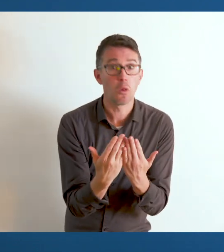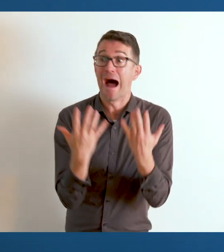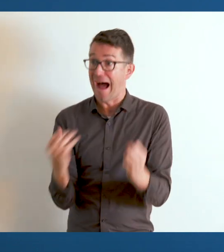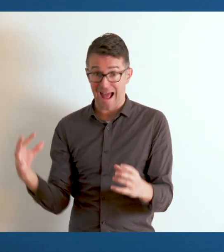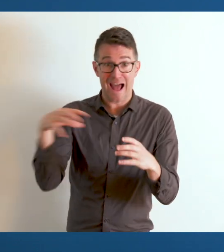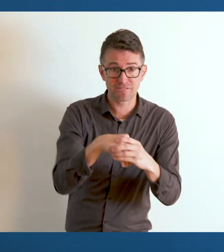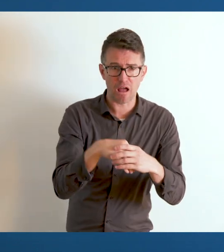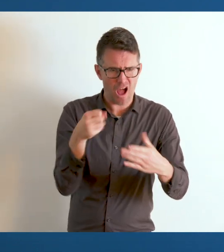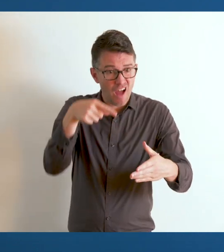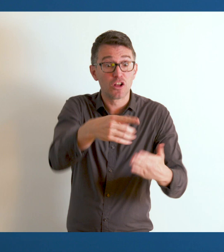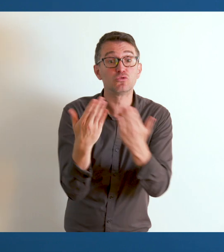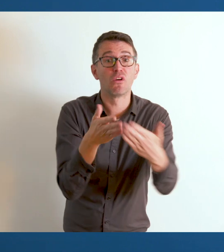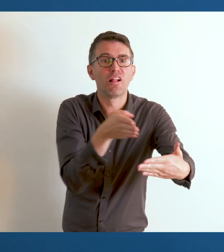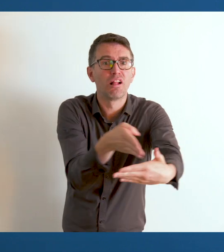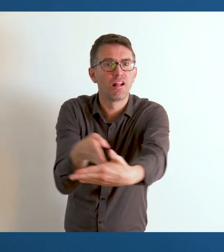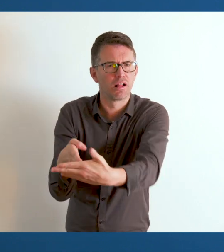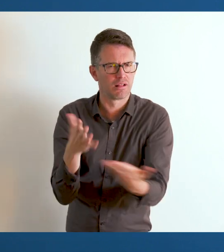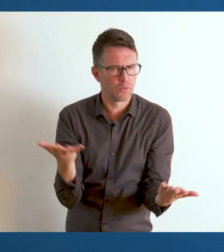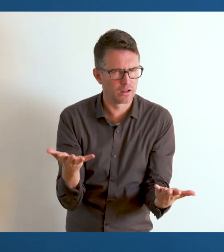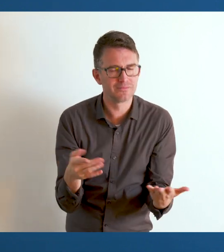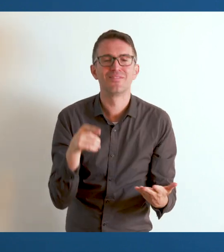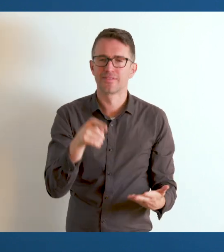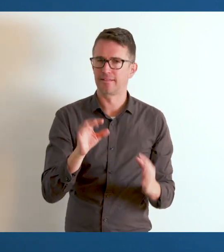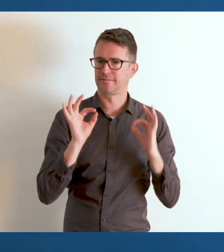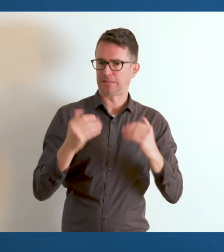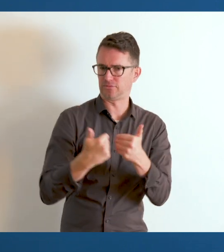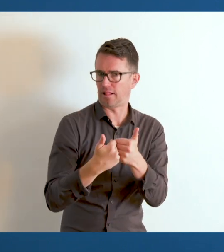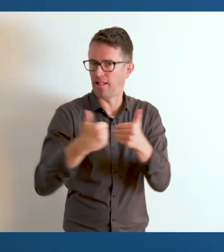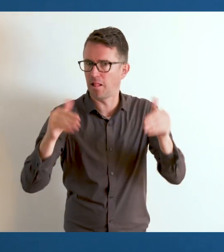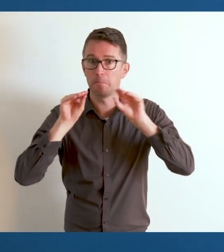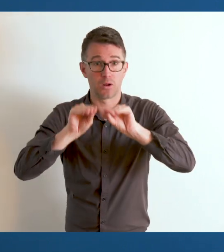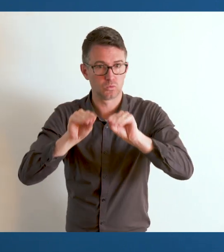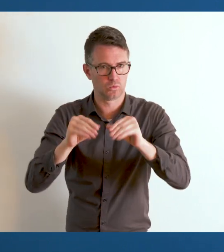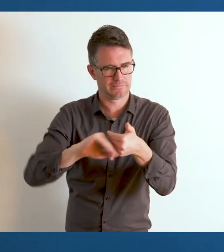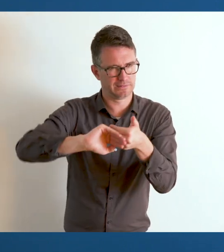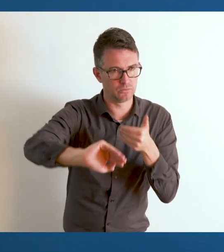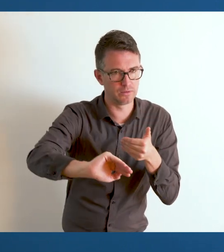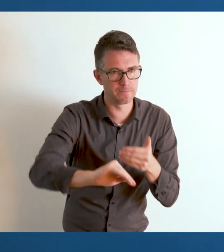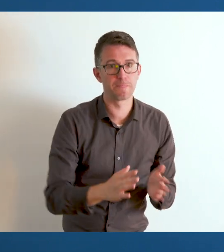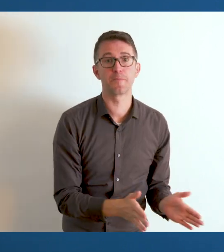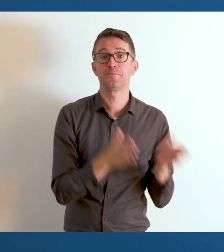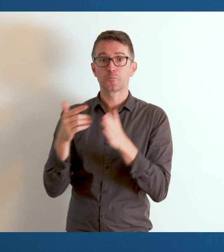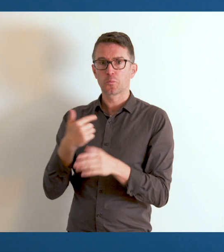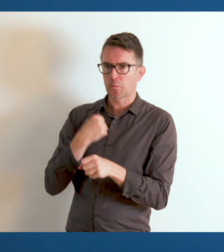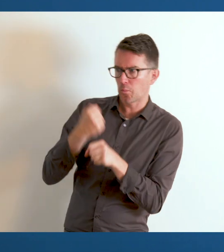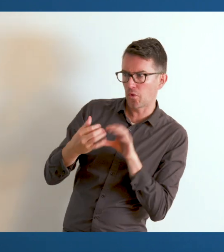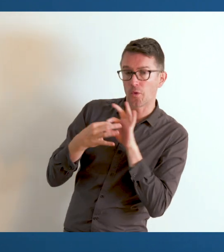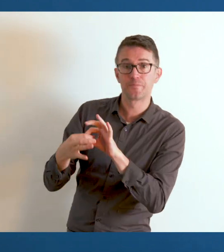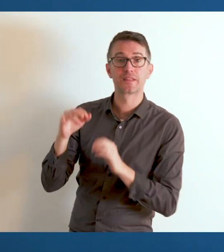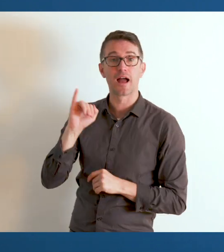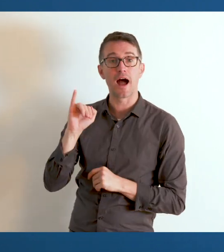barriers to education? And that module is under development. And in the same way, we're looking with the International